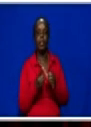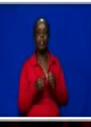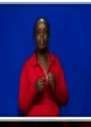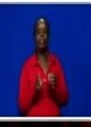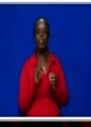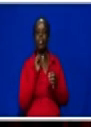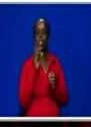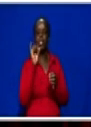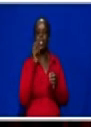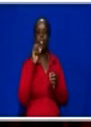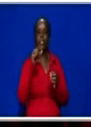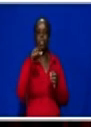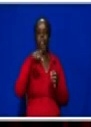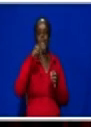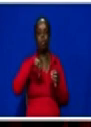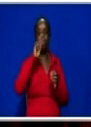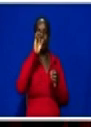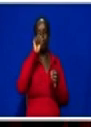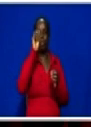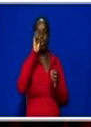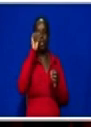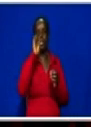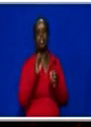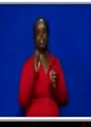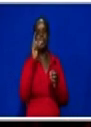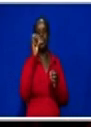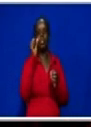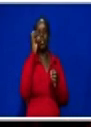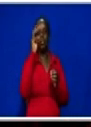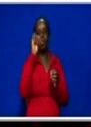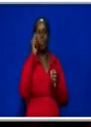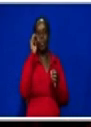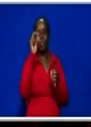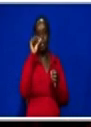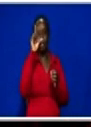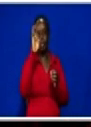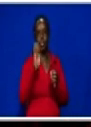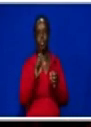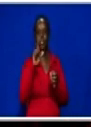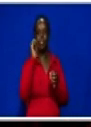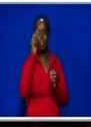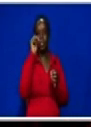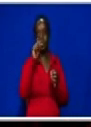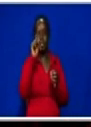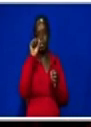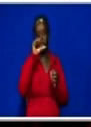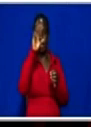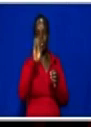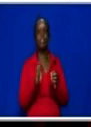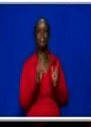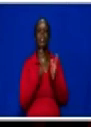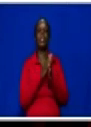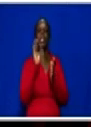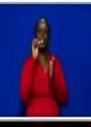incomplete dominance, we have complete dominance, we have linkage, and we have co-dominance. Before we